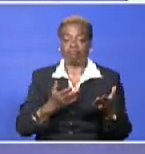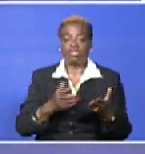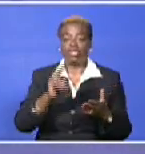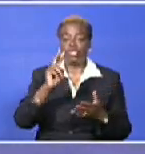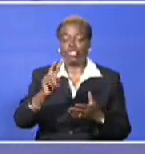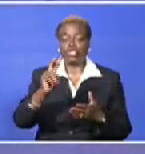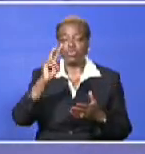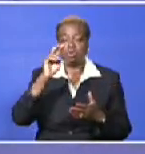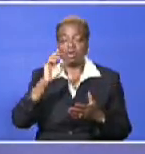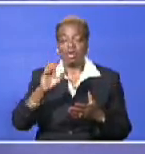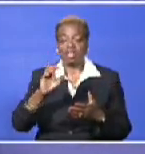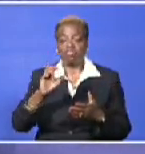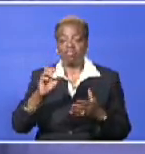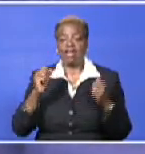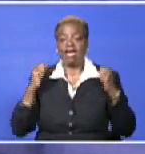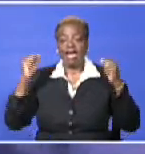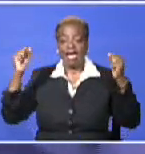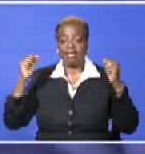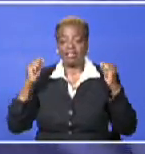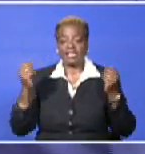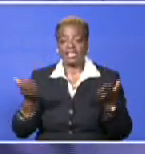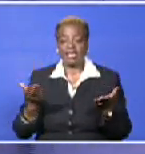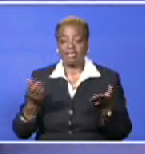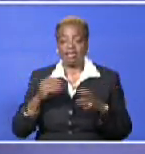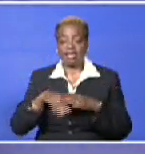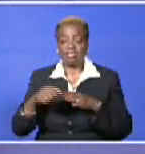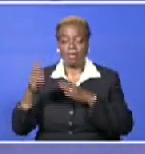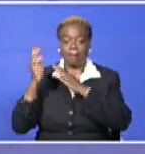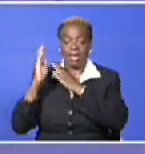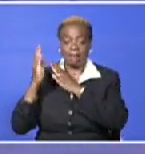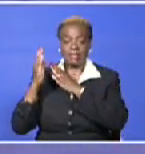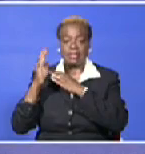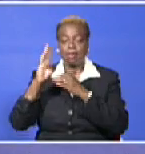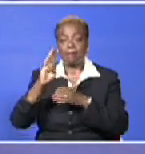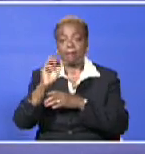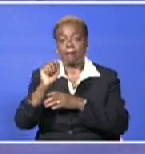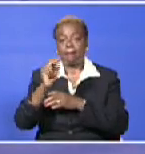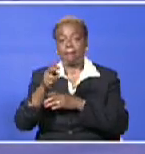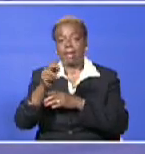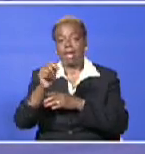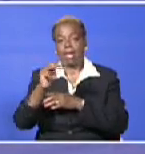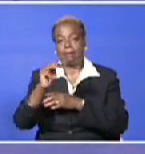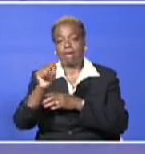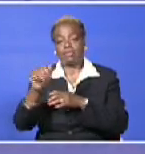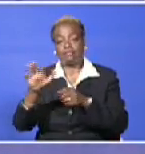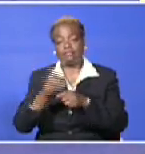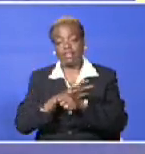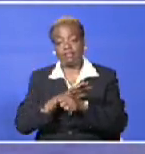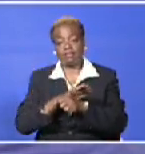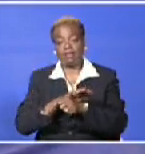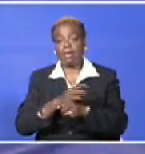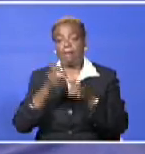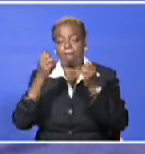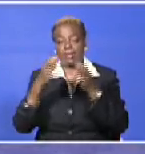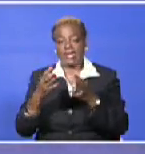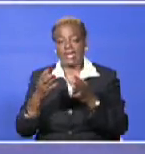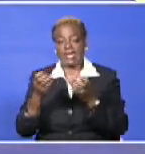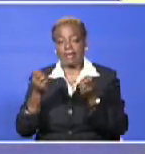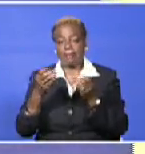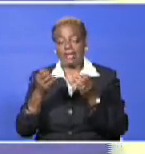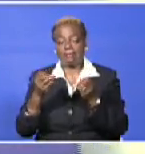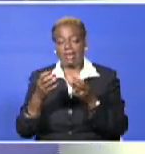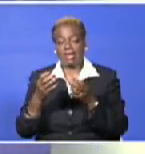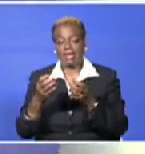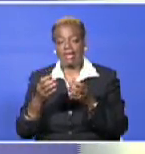really strut their stuff. The Bahama Theater was actually filled with persons. A lot of hotel guests came down. I think a lot of Bahamas weren't exactly sure